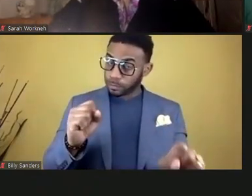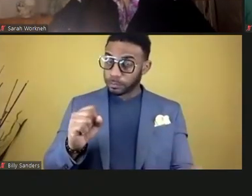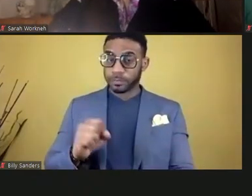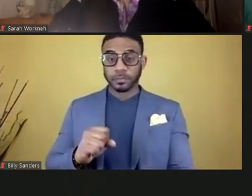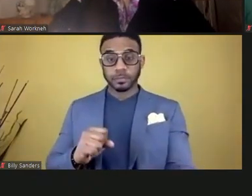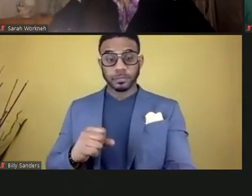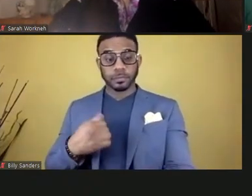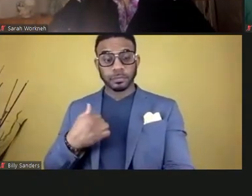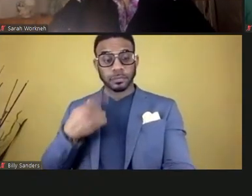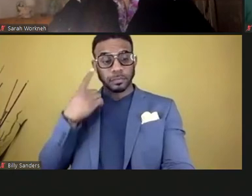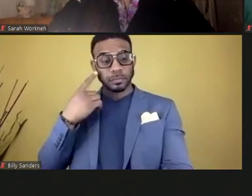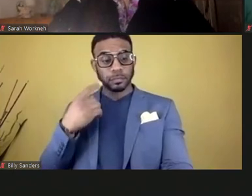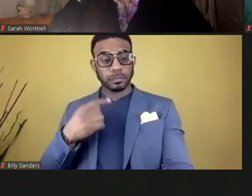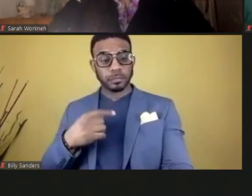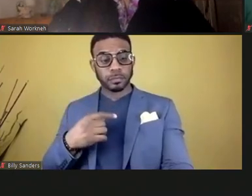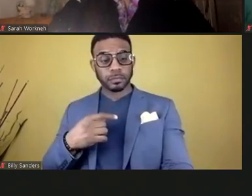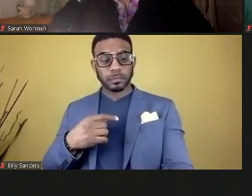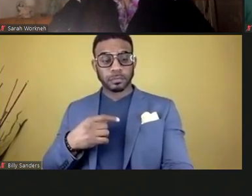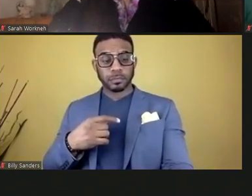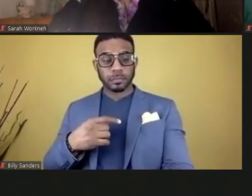which I think